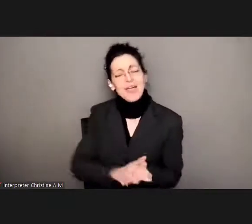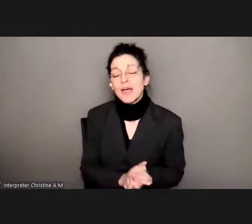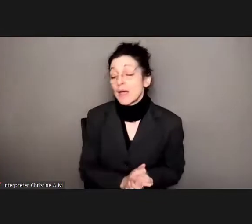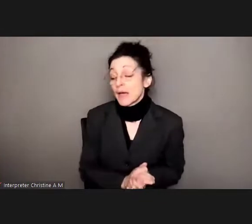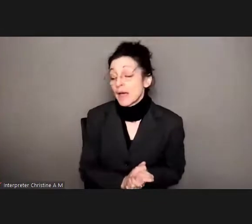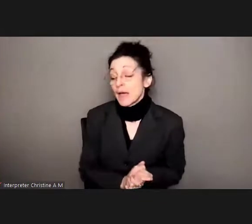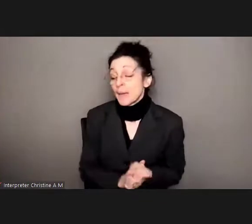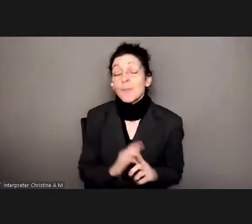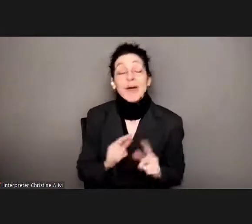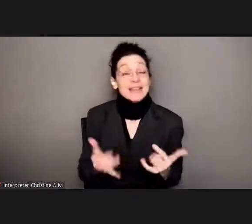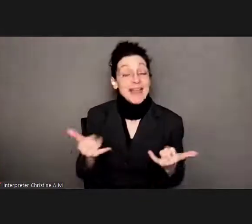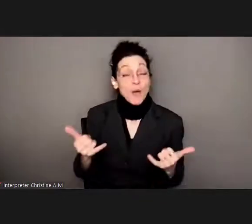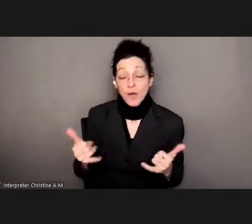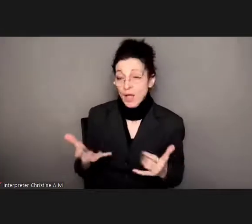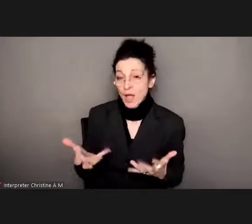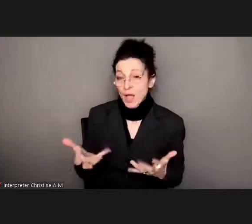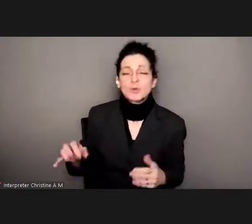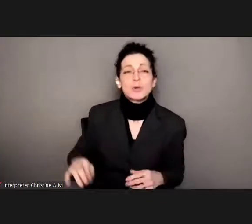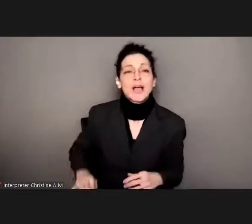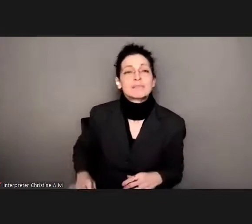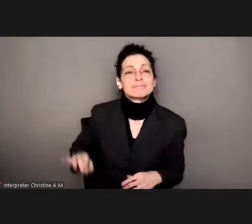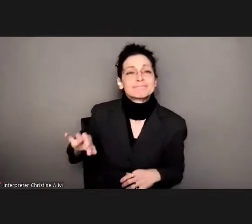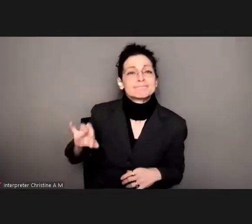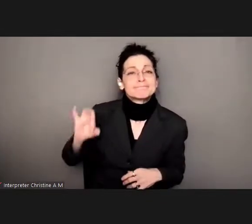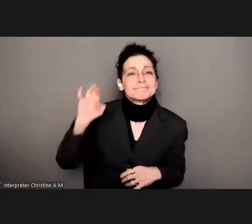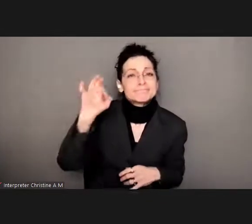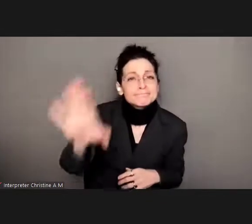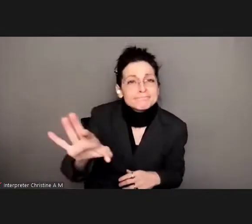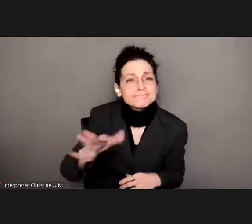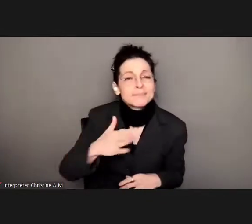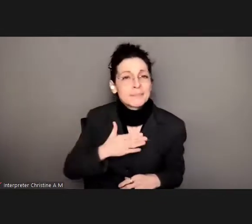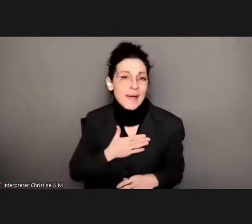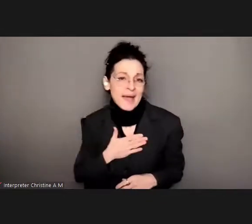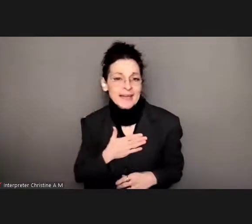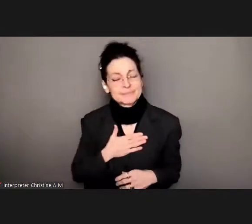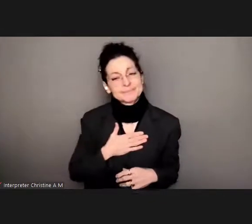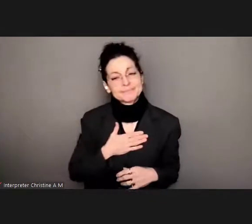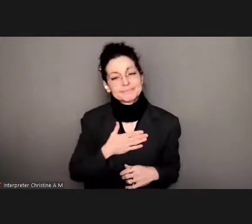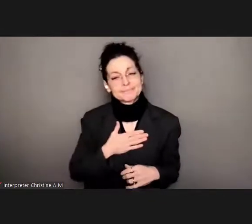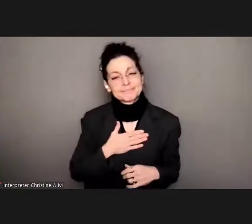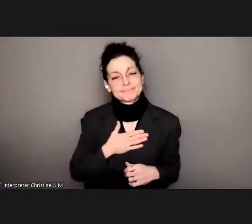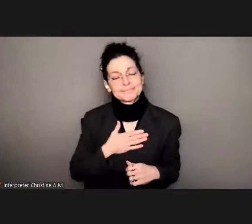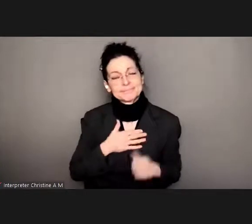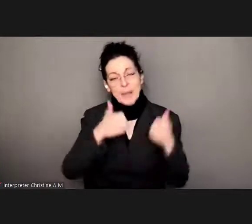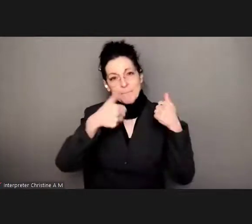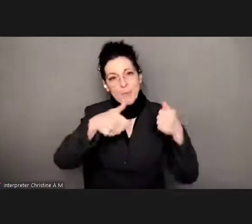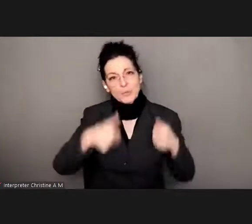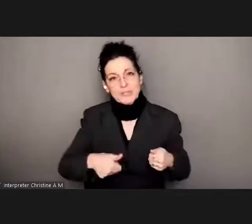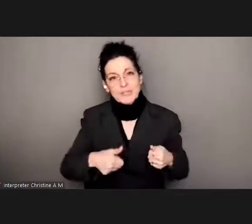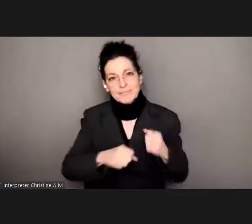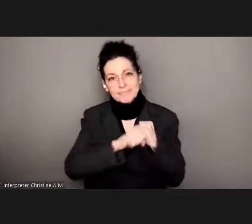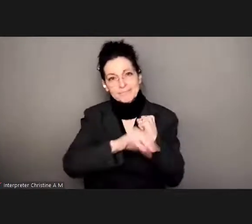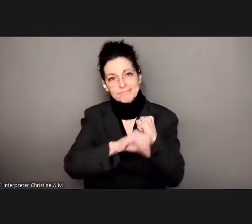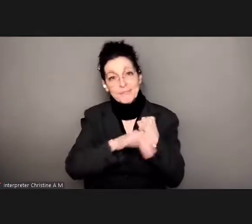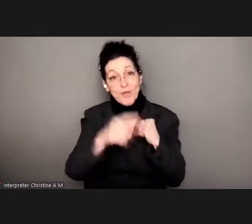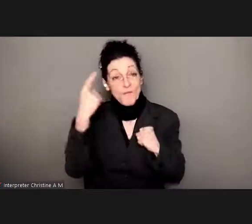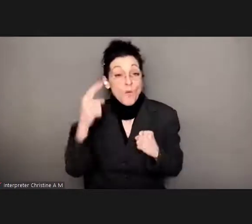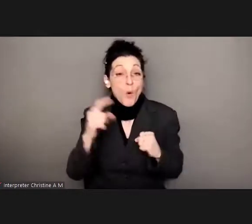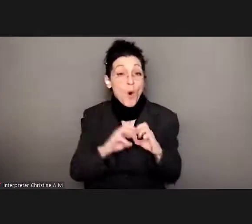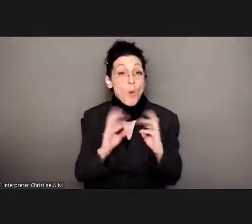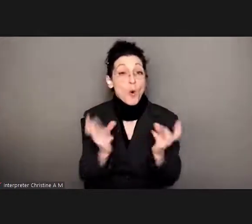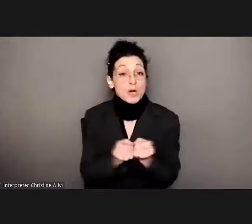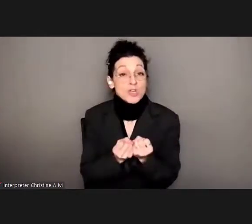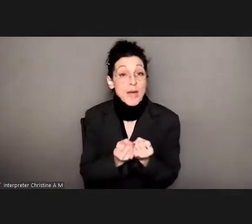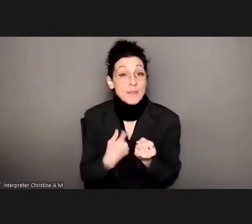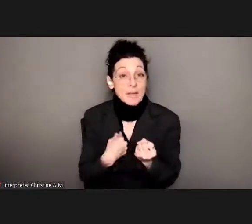the handout for the workshop that I am currently practicing. I don't want to say I'm done with